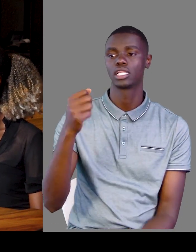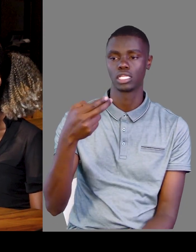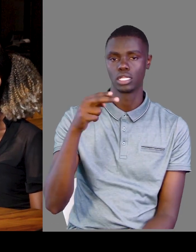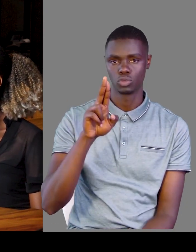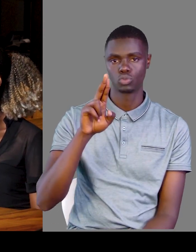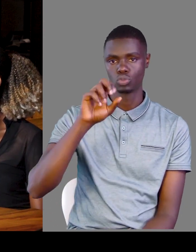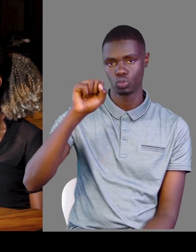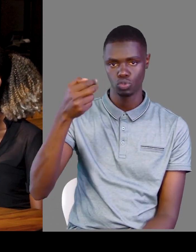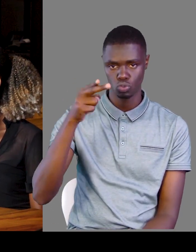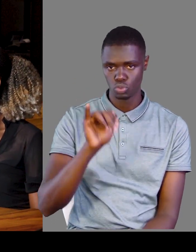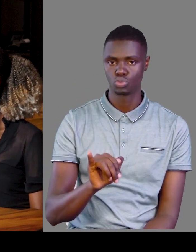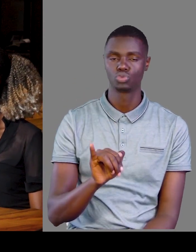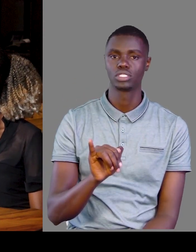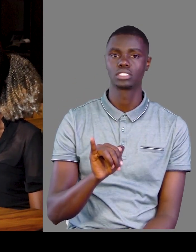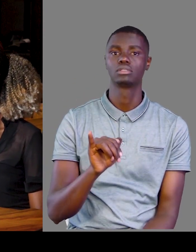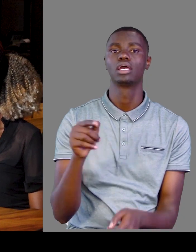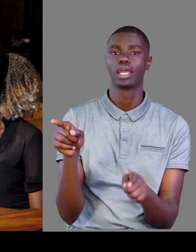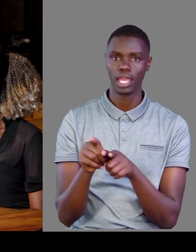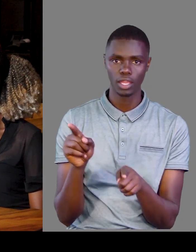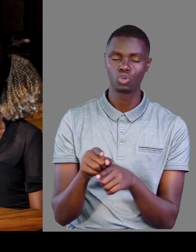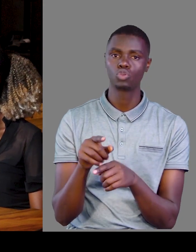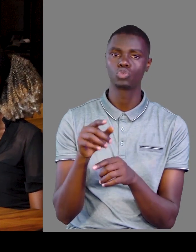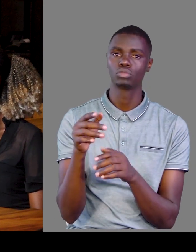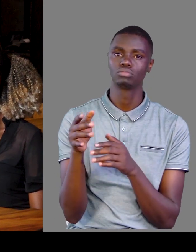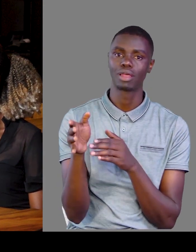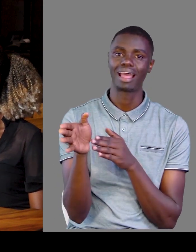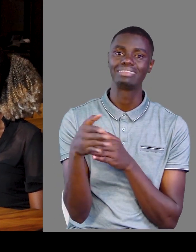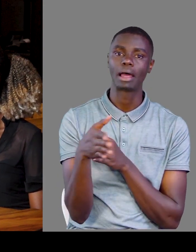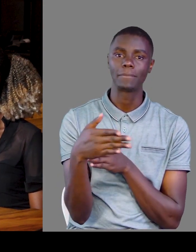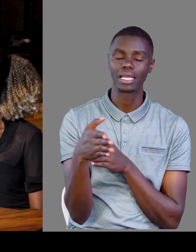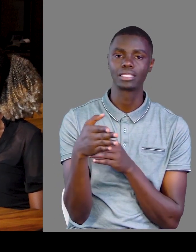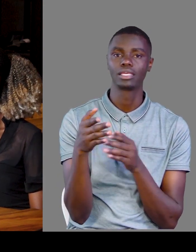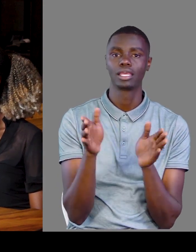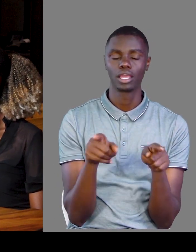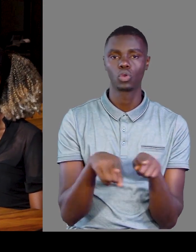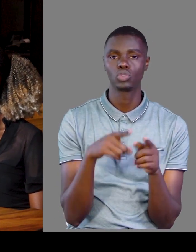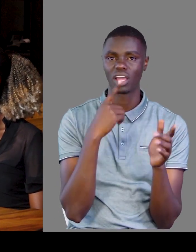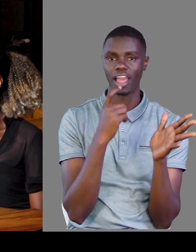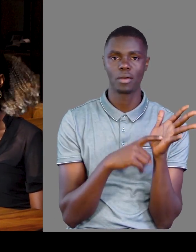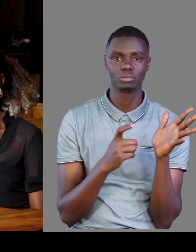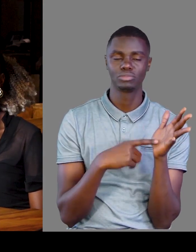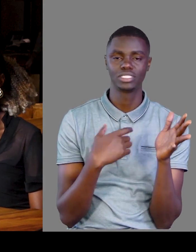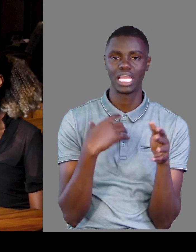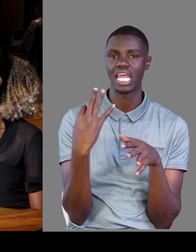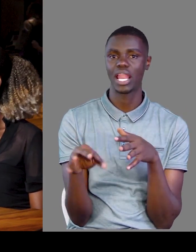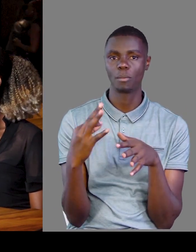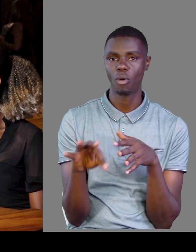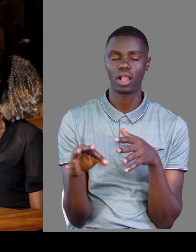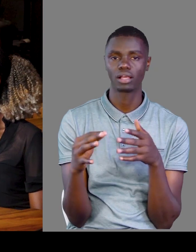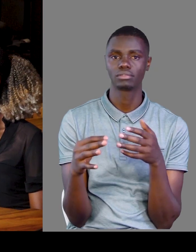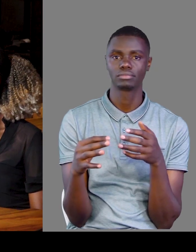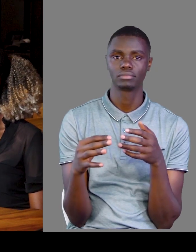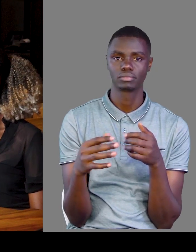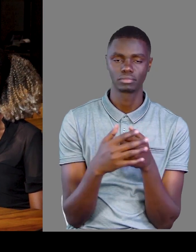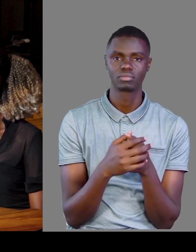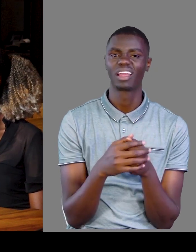fish. And which is samaki. Together with vegetarian burger. And also ramen,